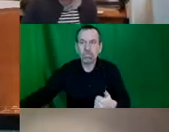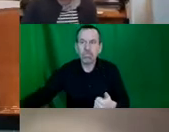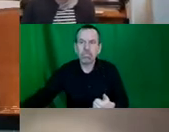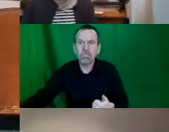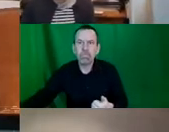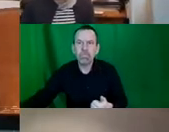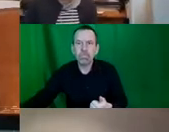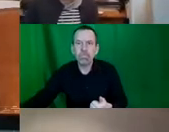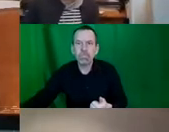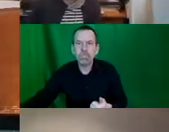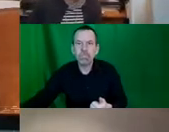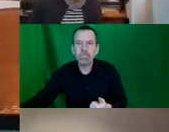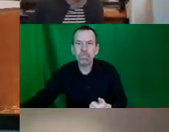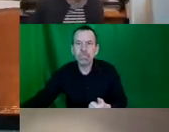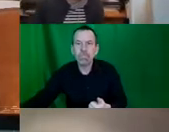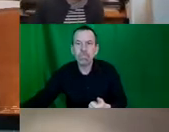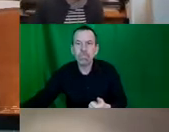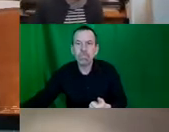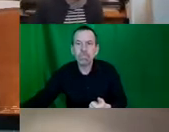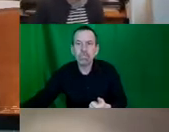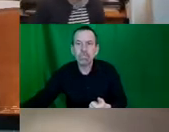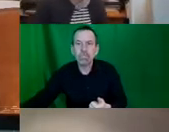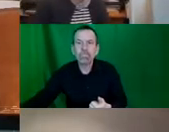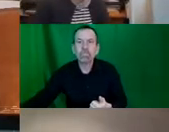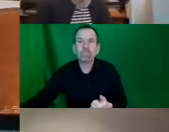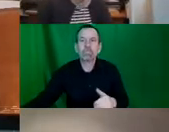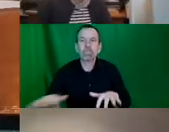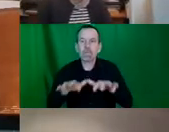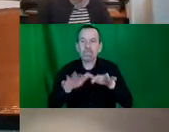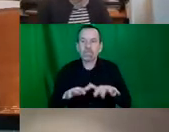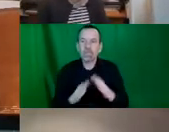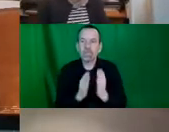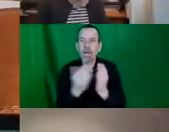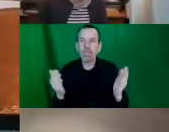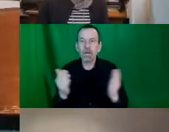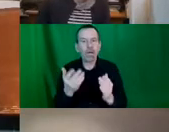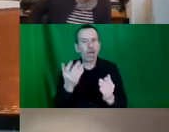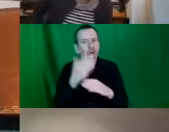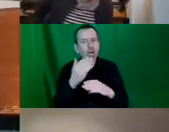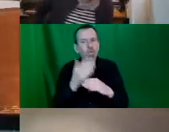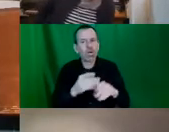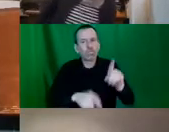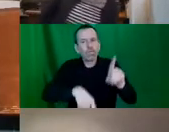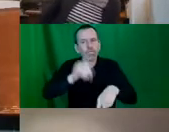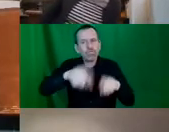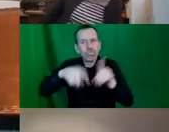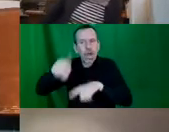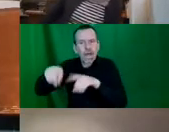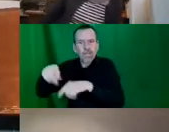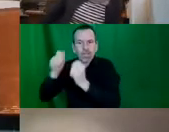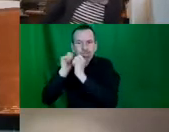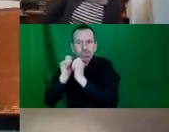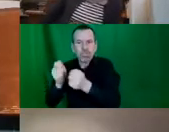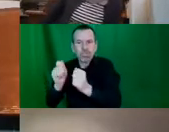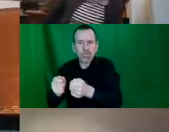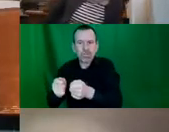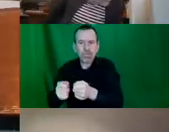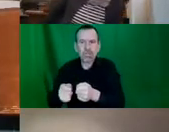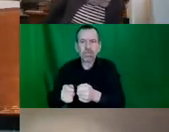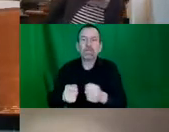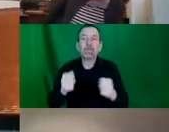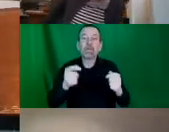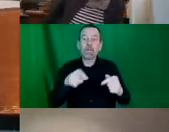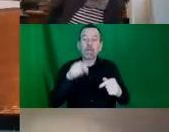At the British Library, I worked on a wide range of conservation treatments and been involved in various conservation projects. This